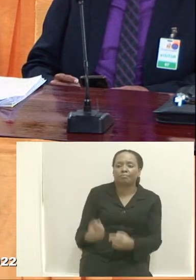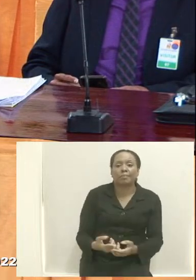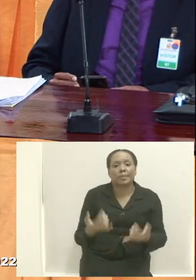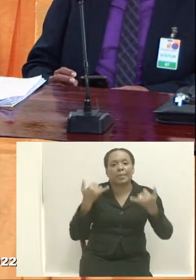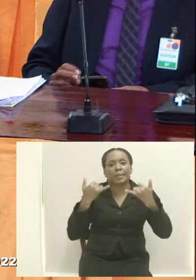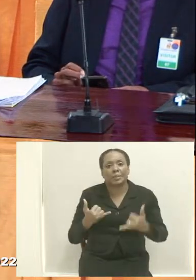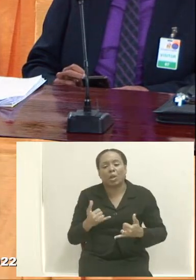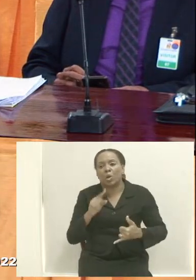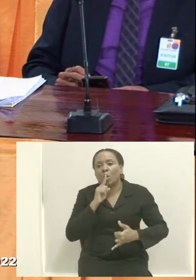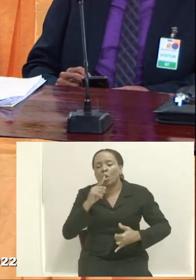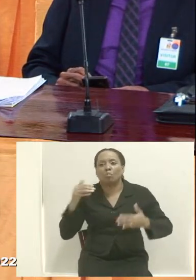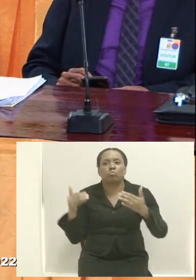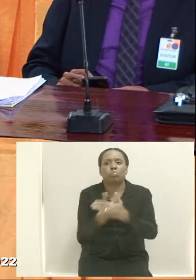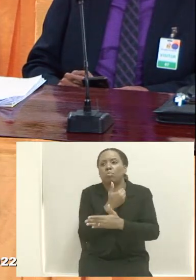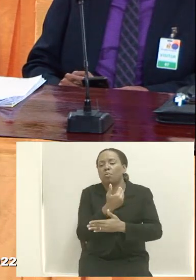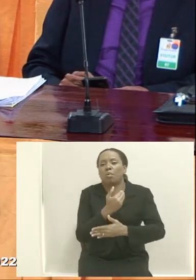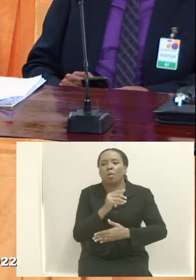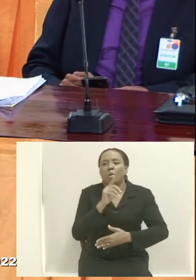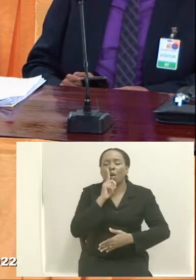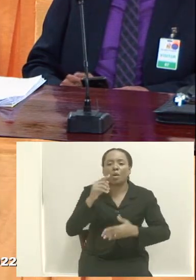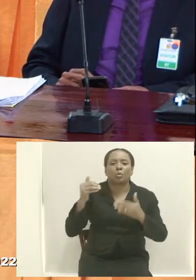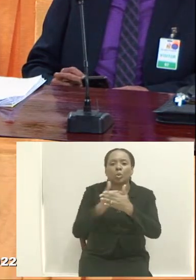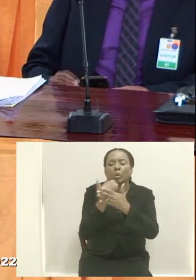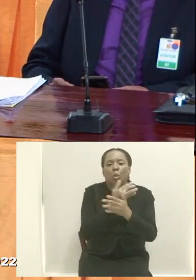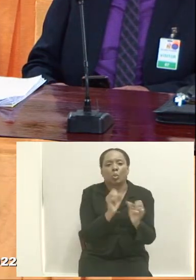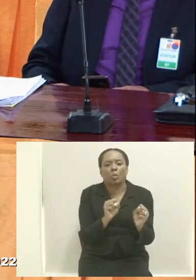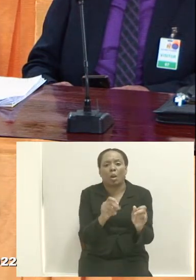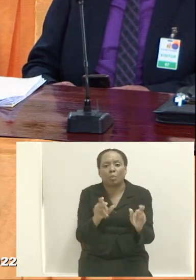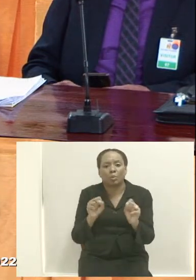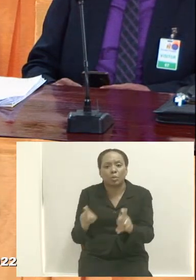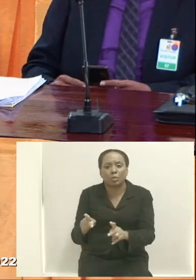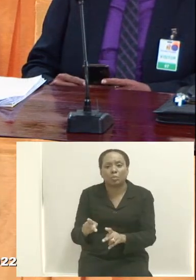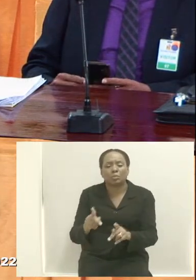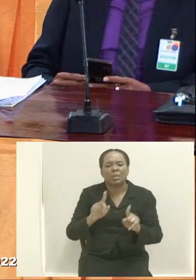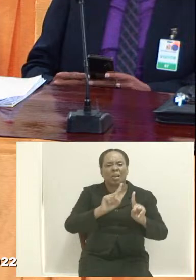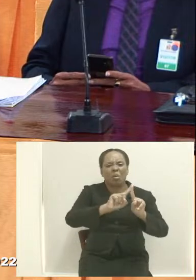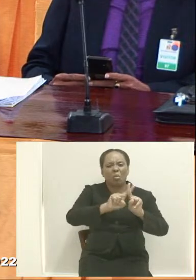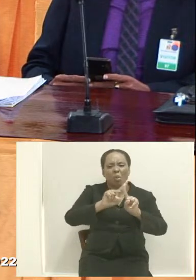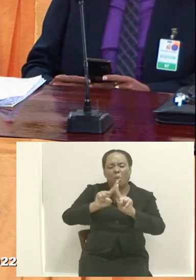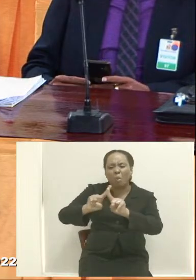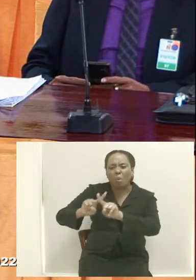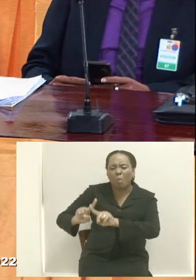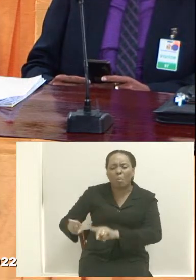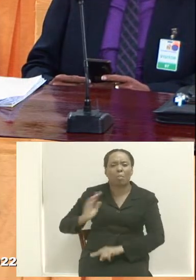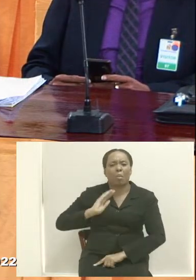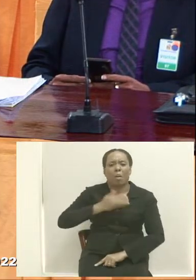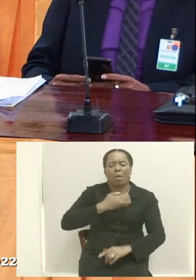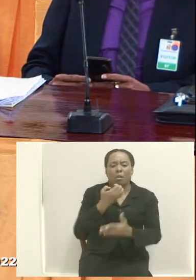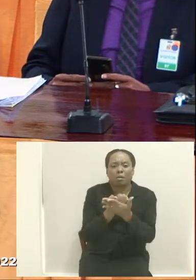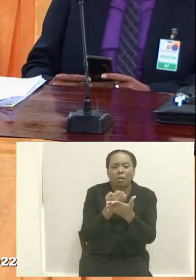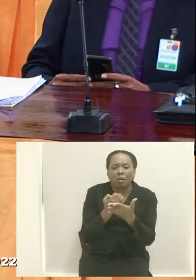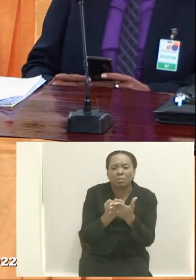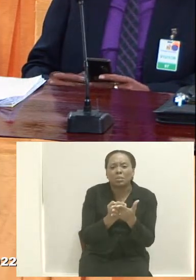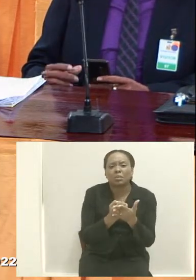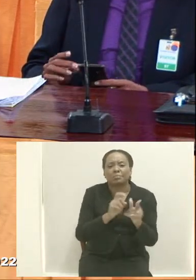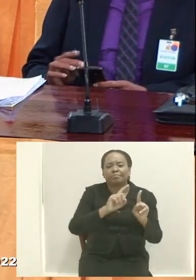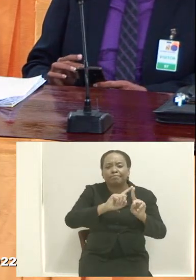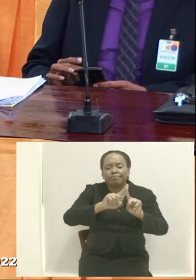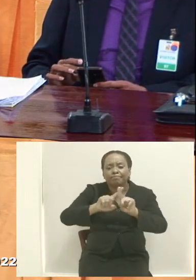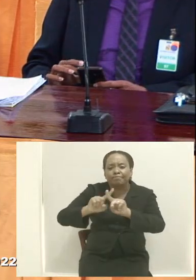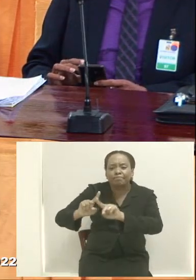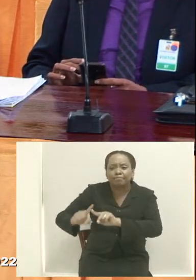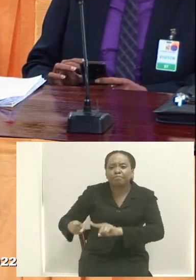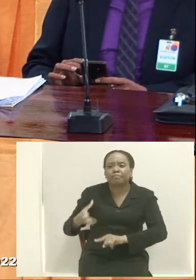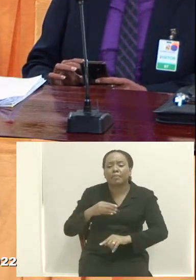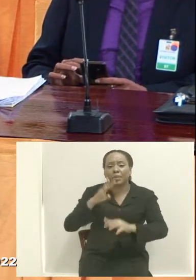opportunity for us to diversify the economy of Barbados and to create business opportunities